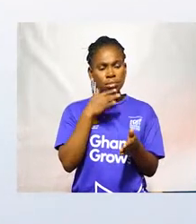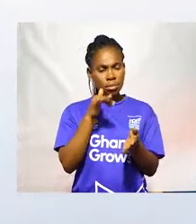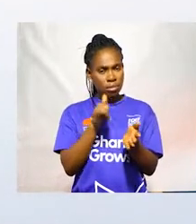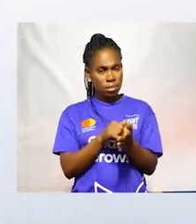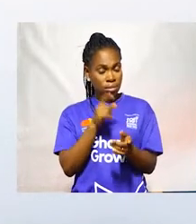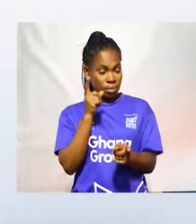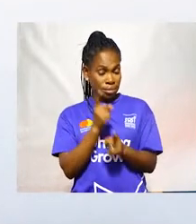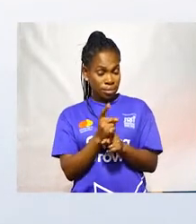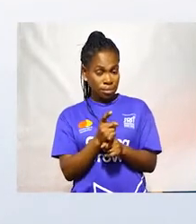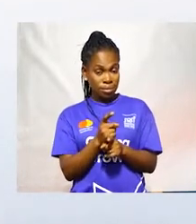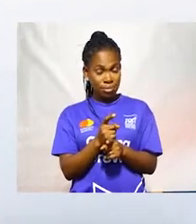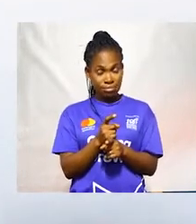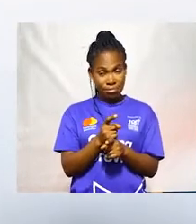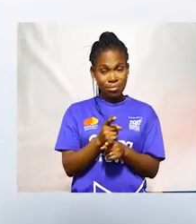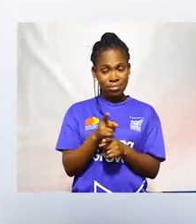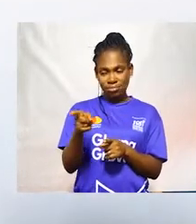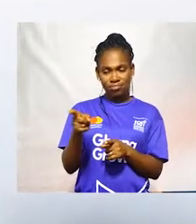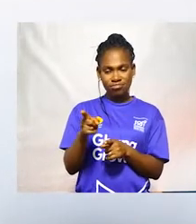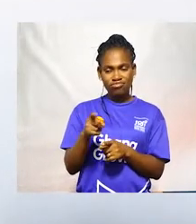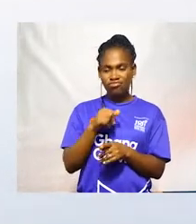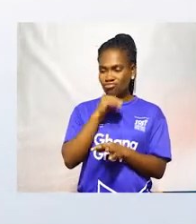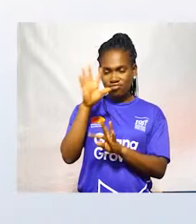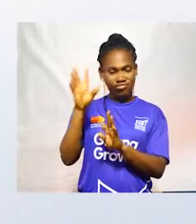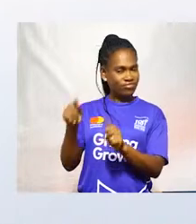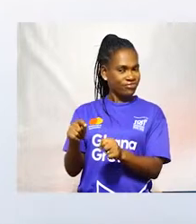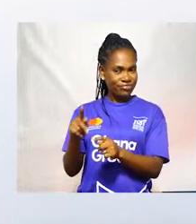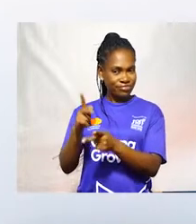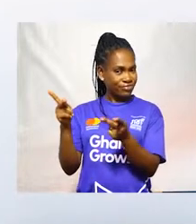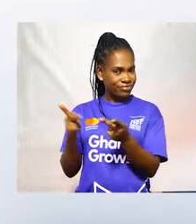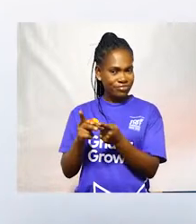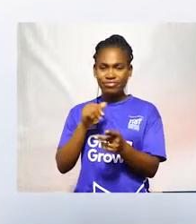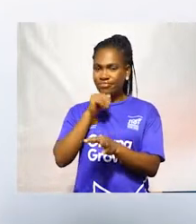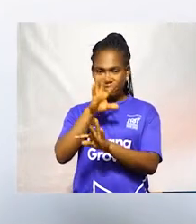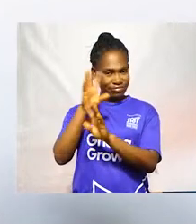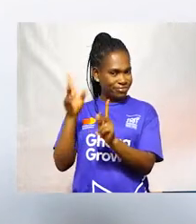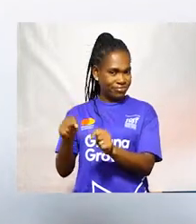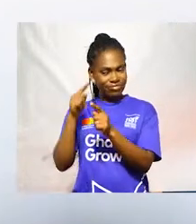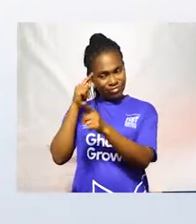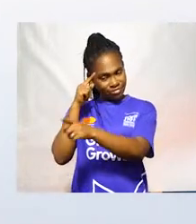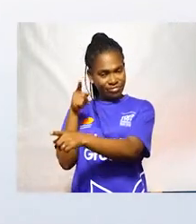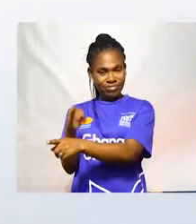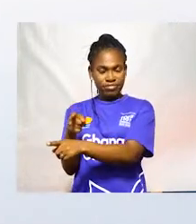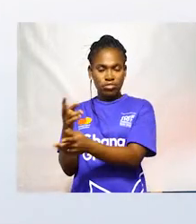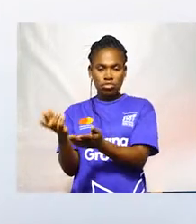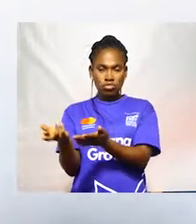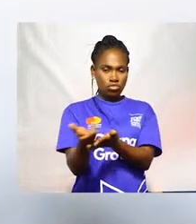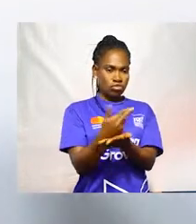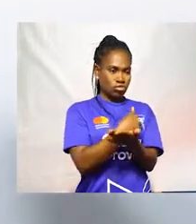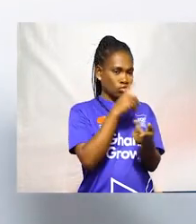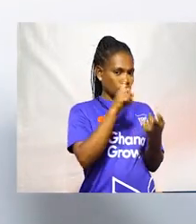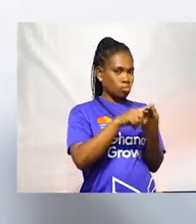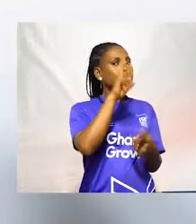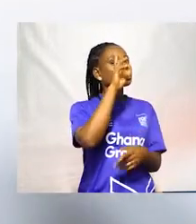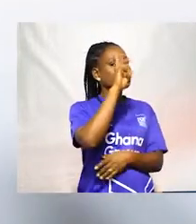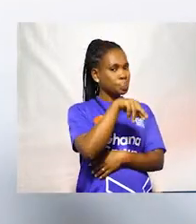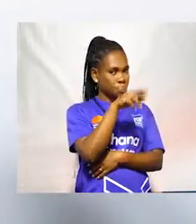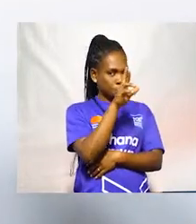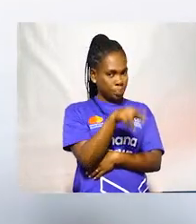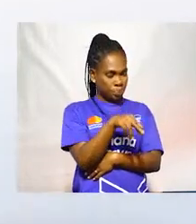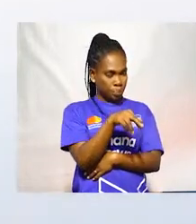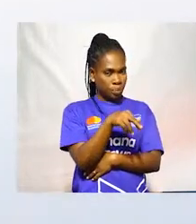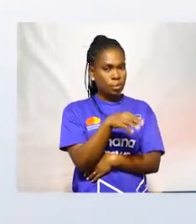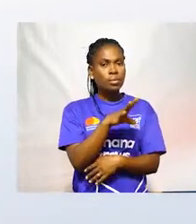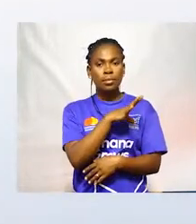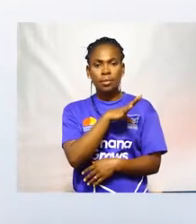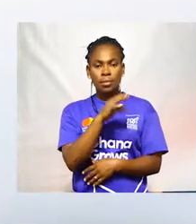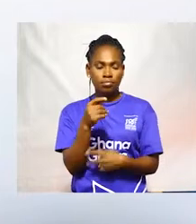just telling me that this is not where you belong. For now, this is not where you belong. So I came back to Accra, and